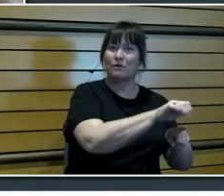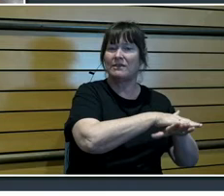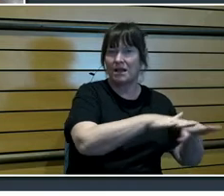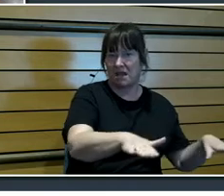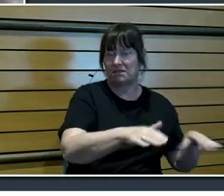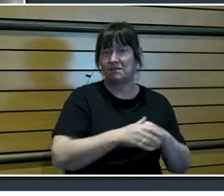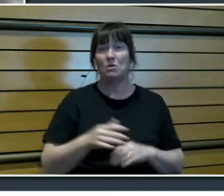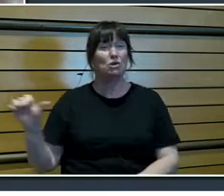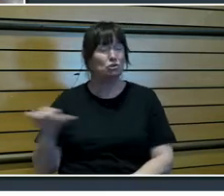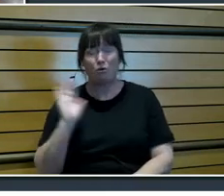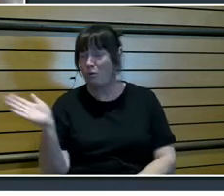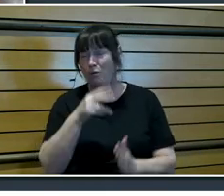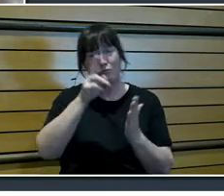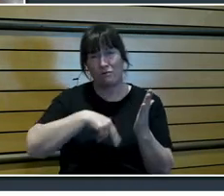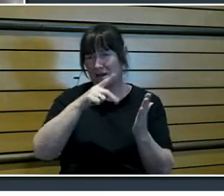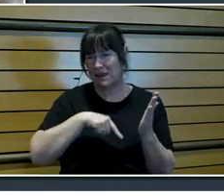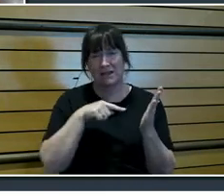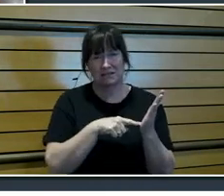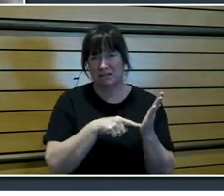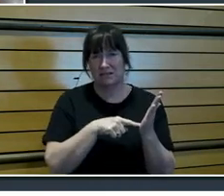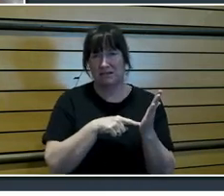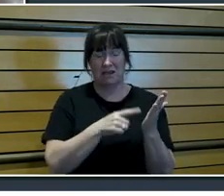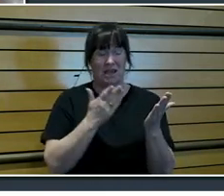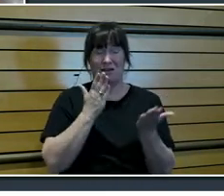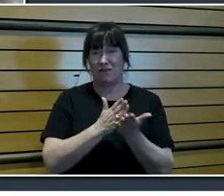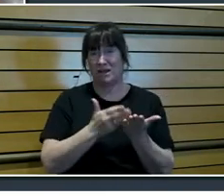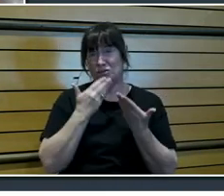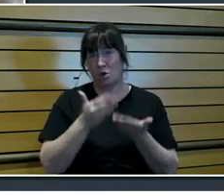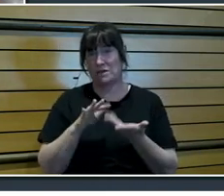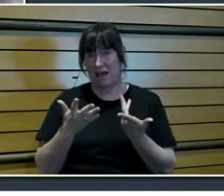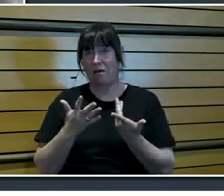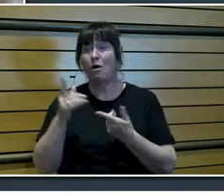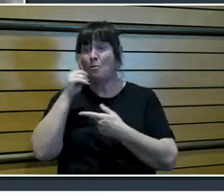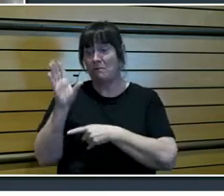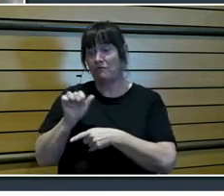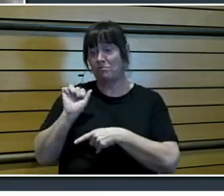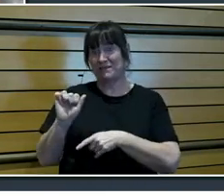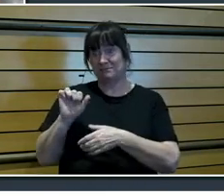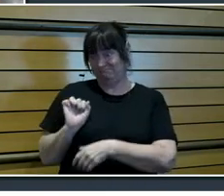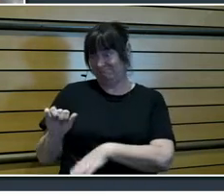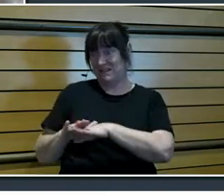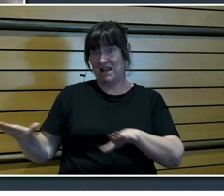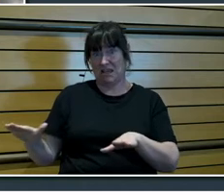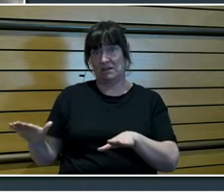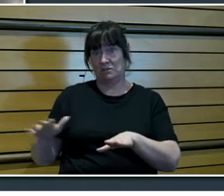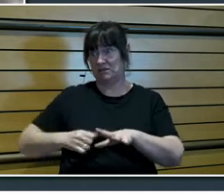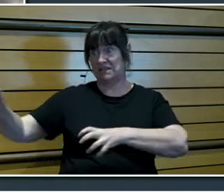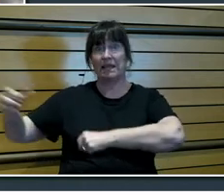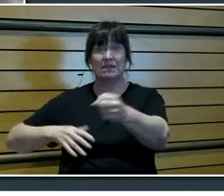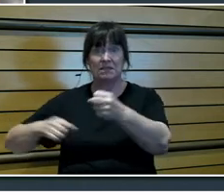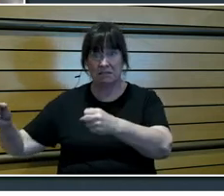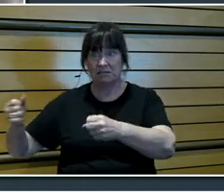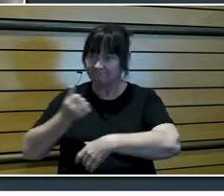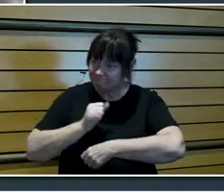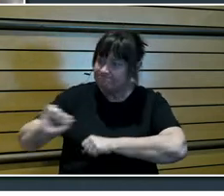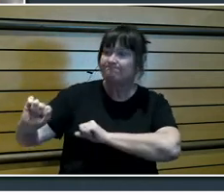locally elected representatives, as it starkly illustrates how tangata whenua were systematically stripped of their land and